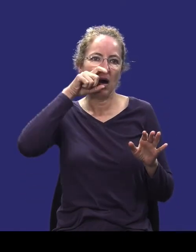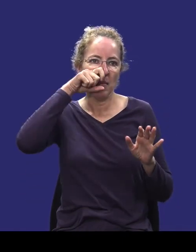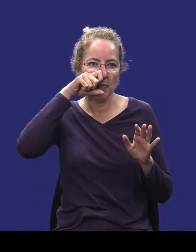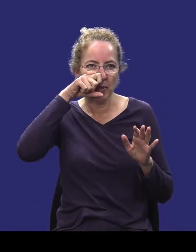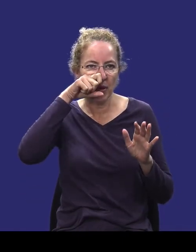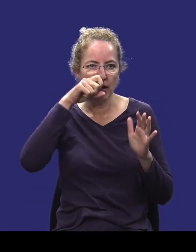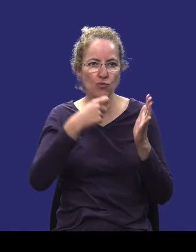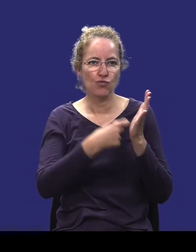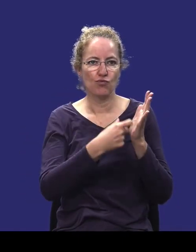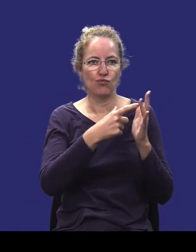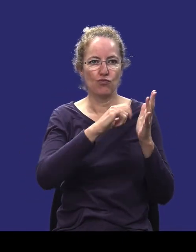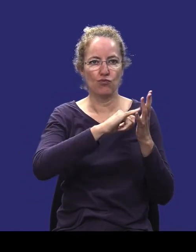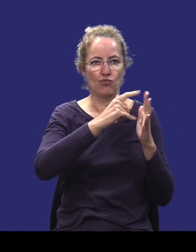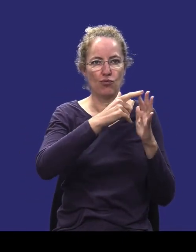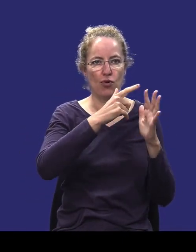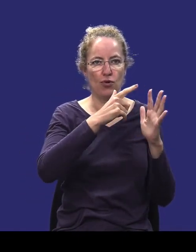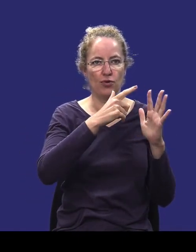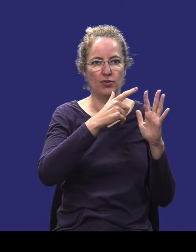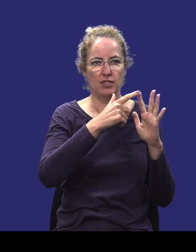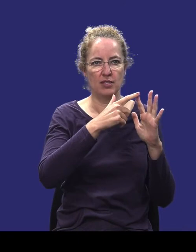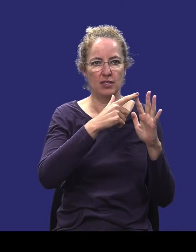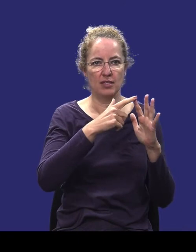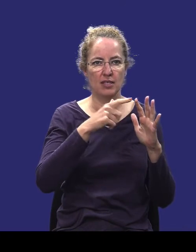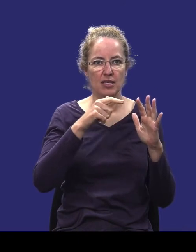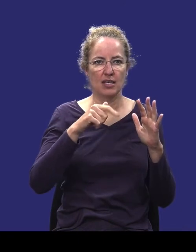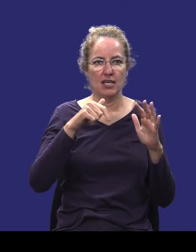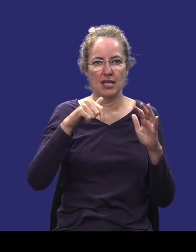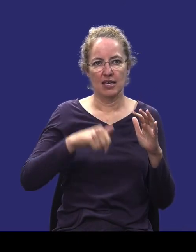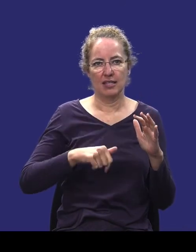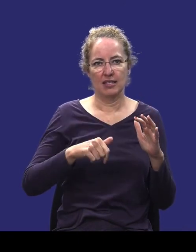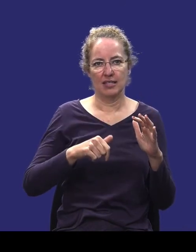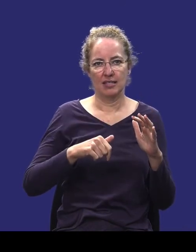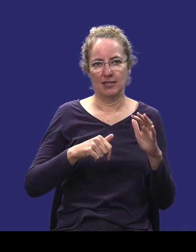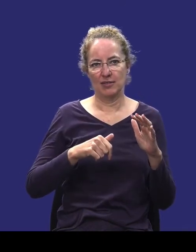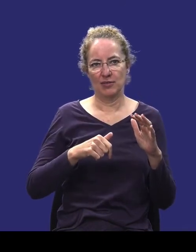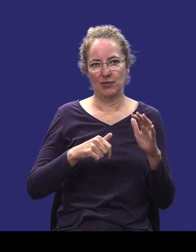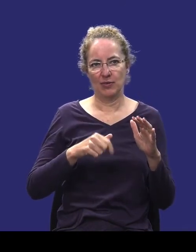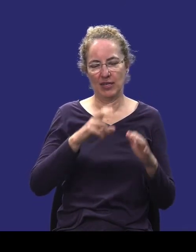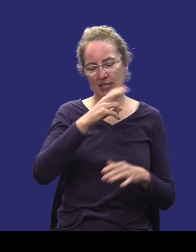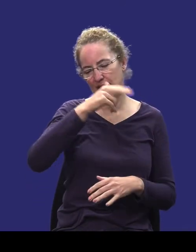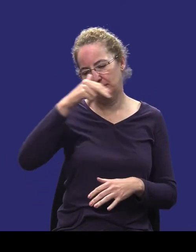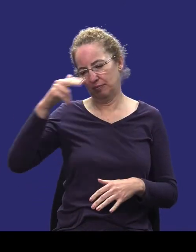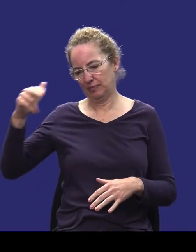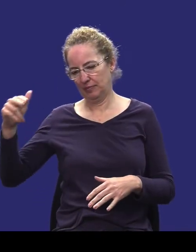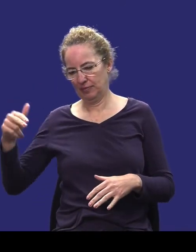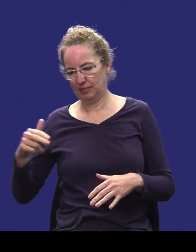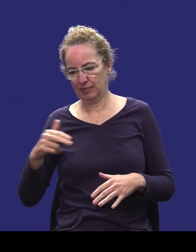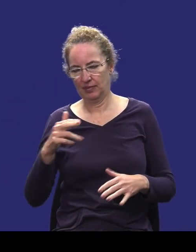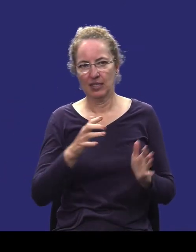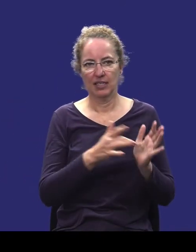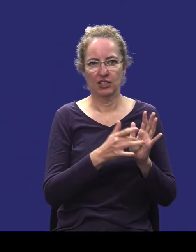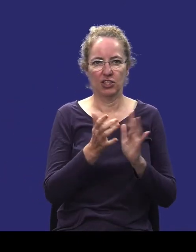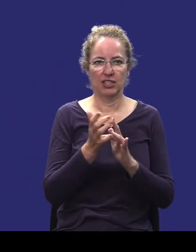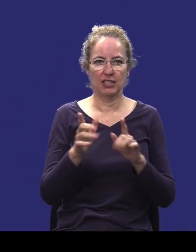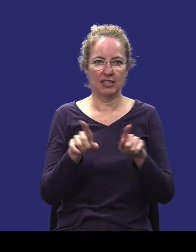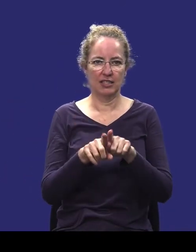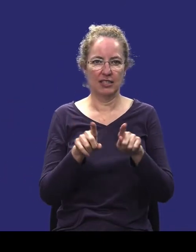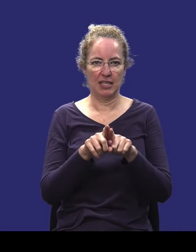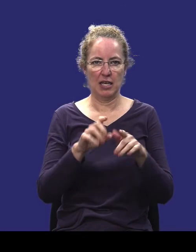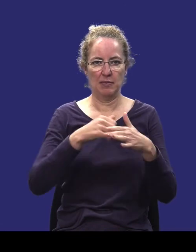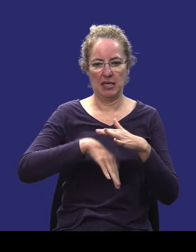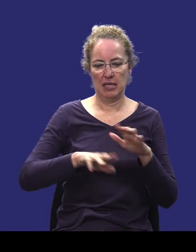Say hi, Rosie! For this week's craft, we are going to do Jesus in the Temple. It will look just like